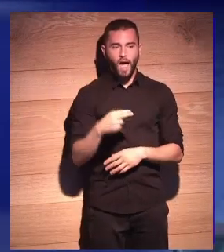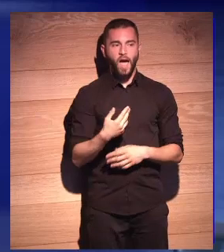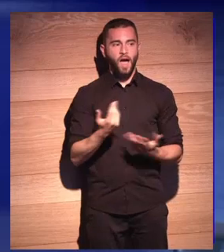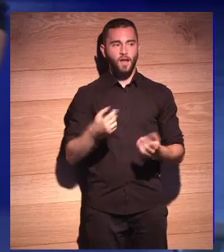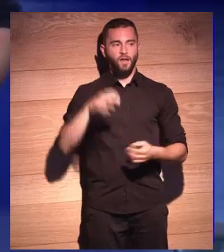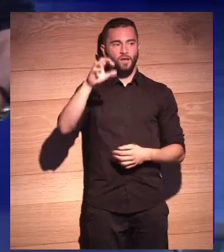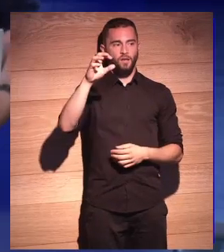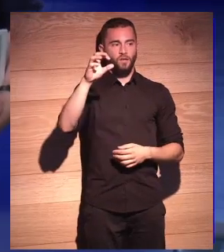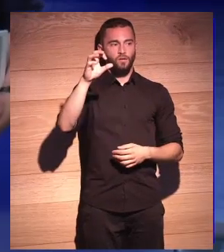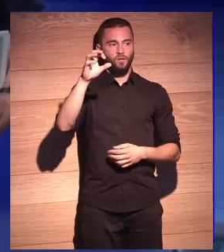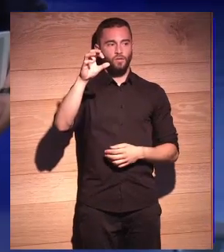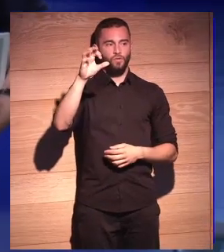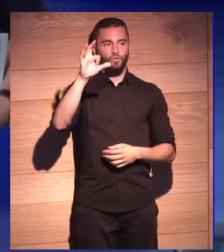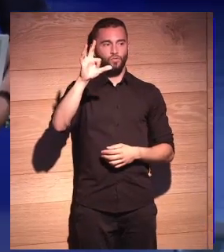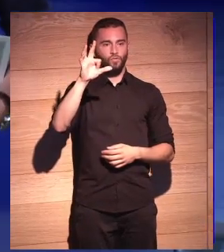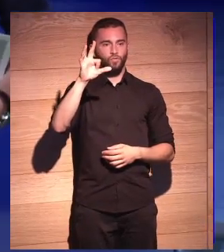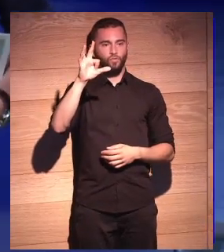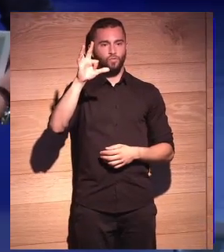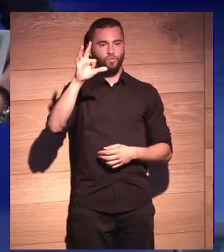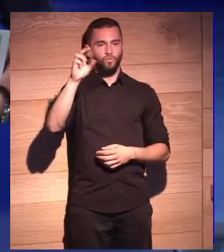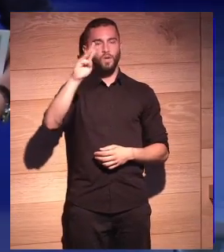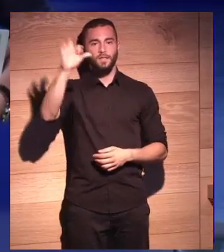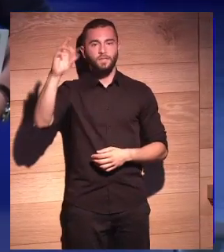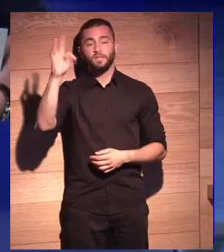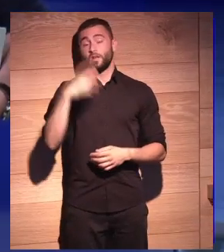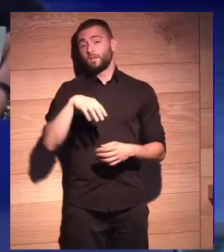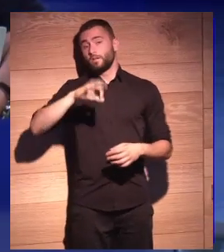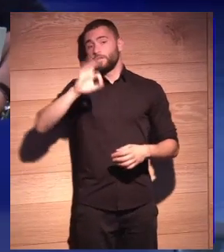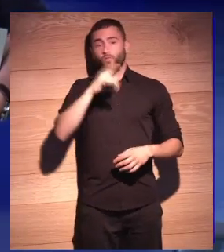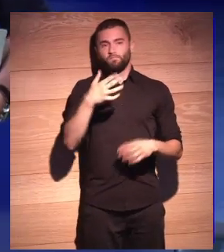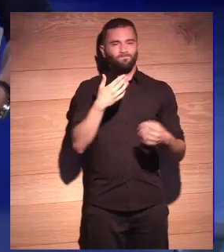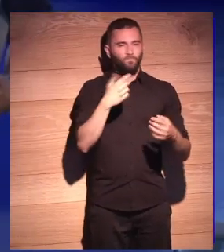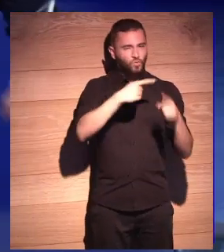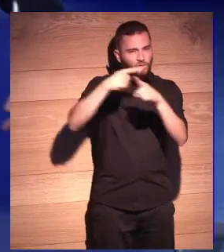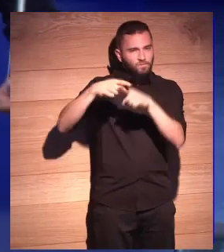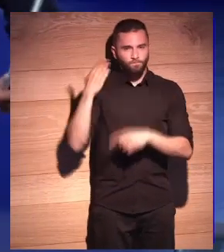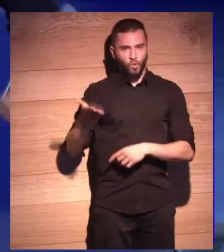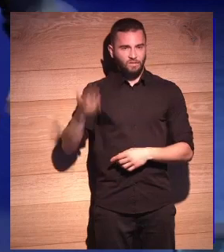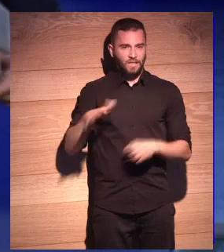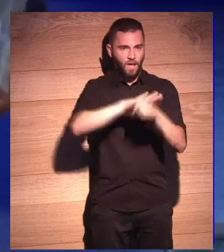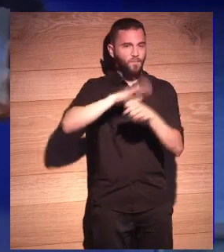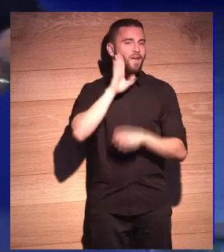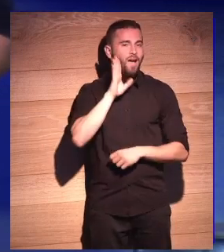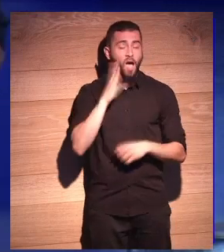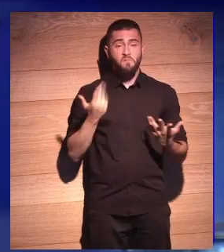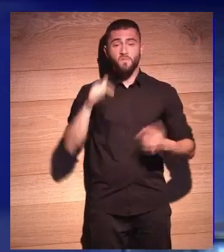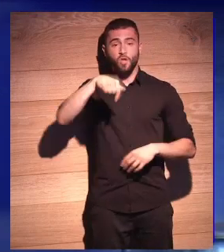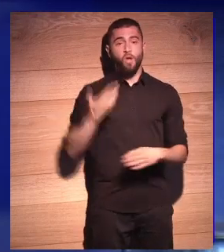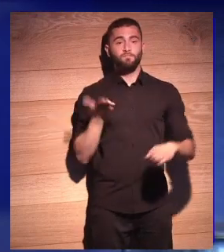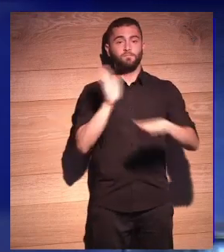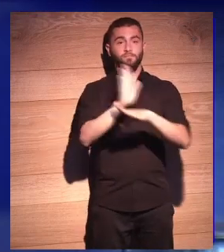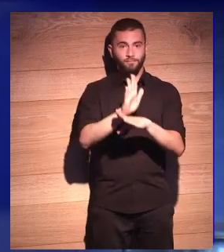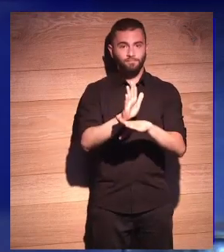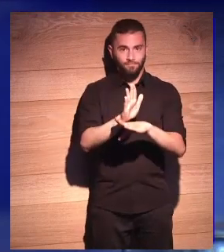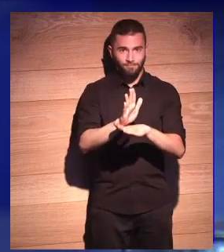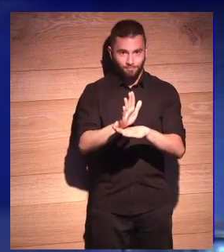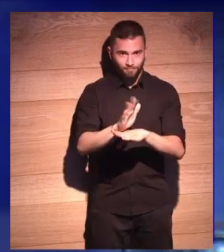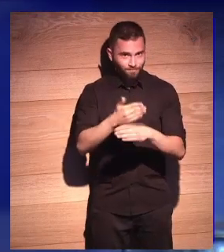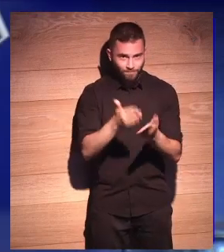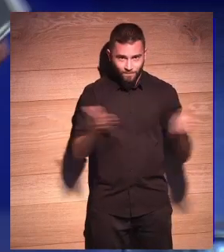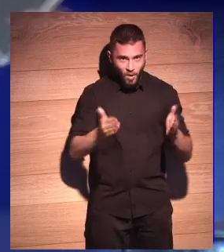Sonar, Southwest, and other important samples in this sense. And today she's going